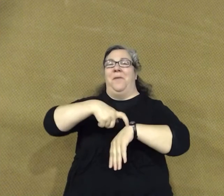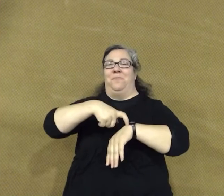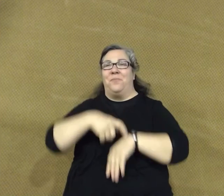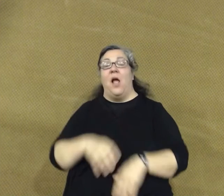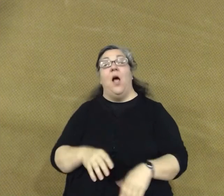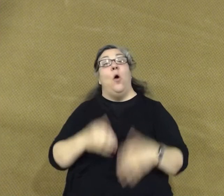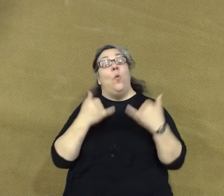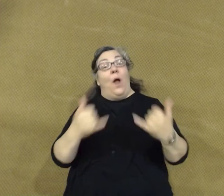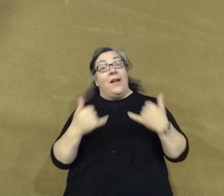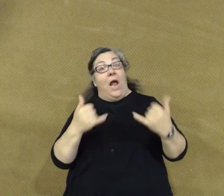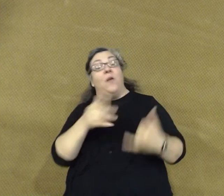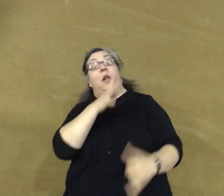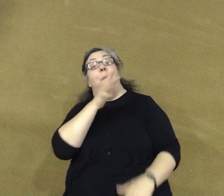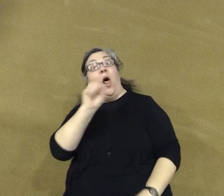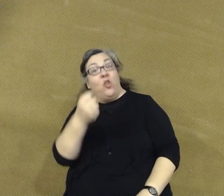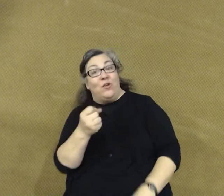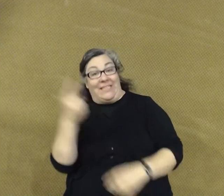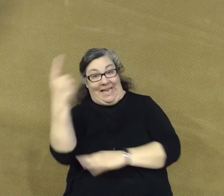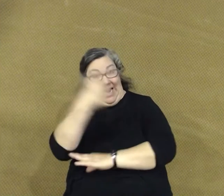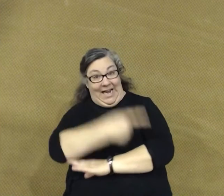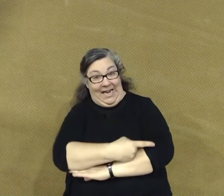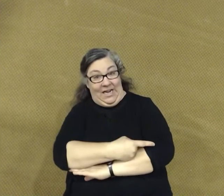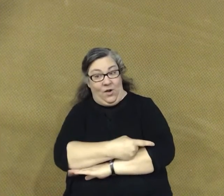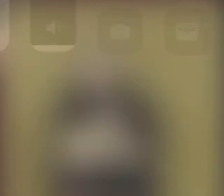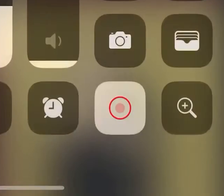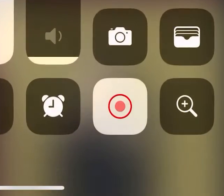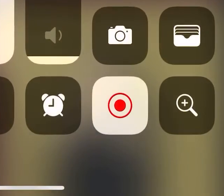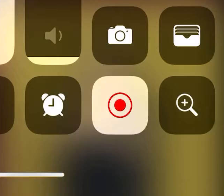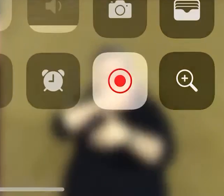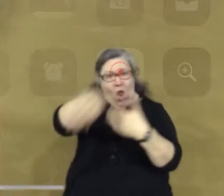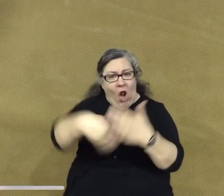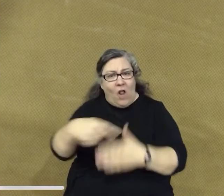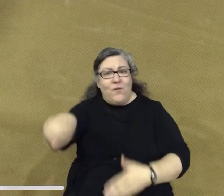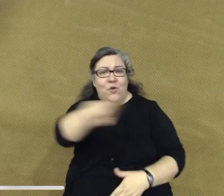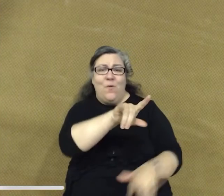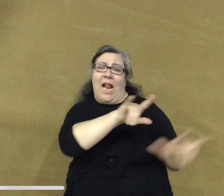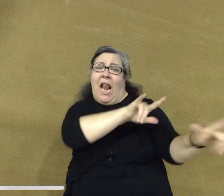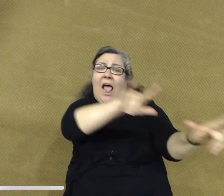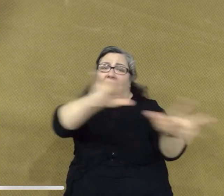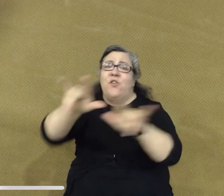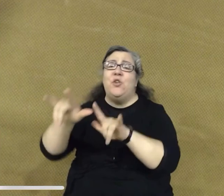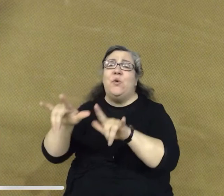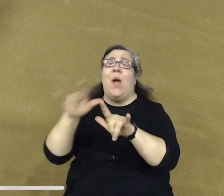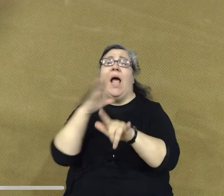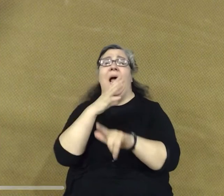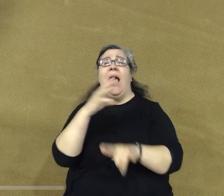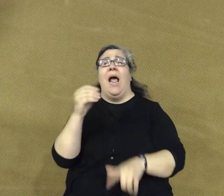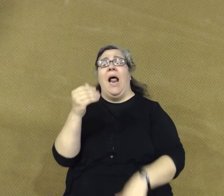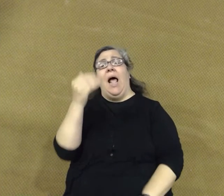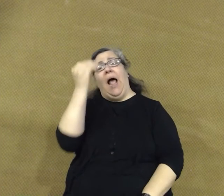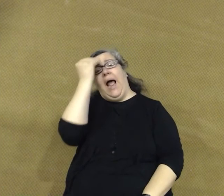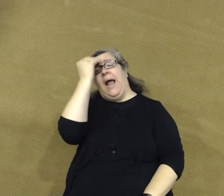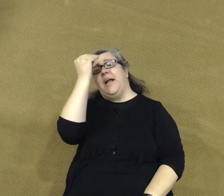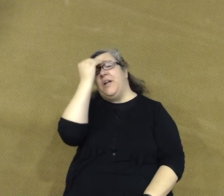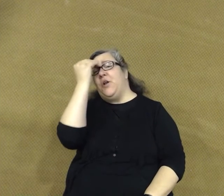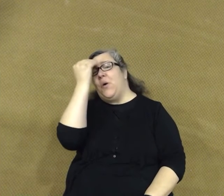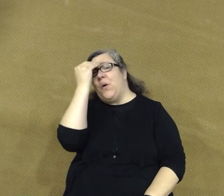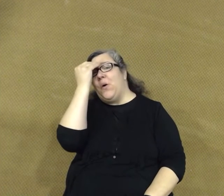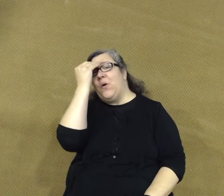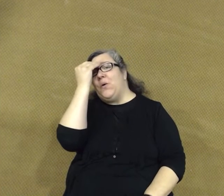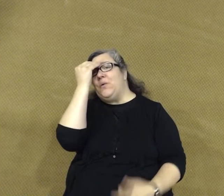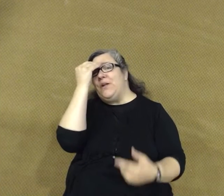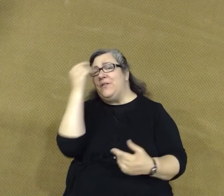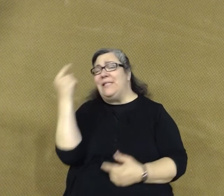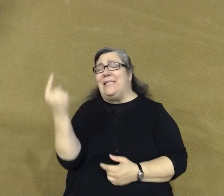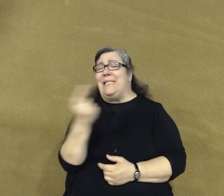is Mother's Day, and we honor all of you and love you. And I know that